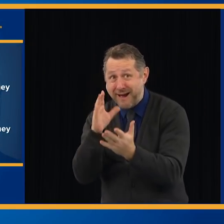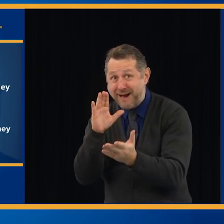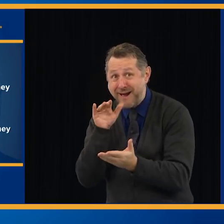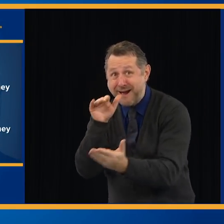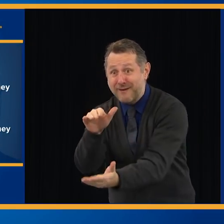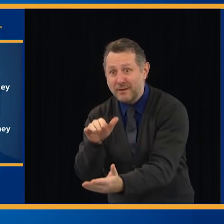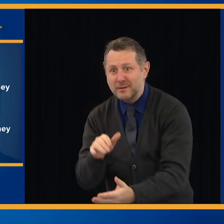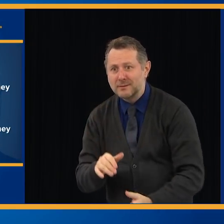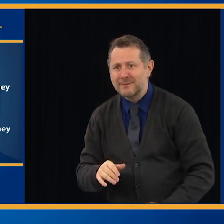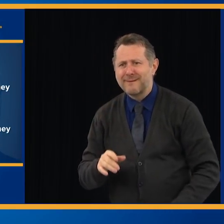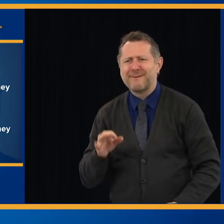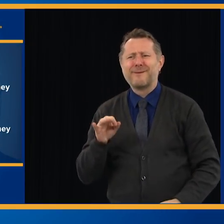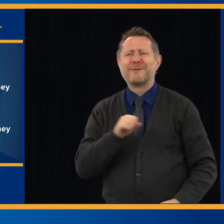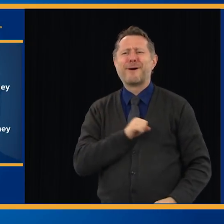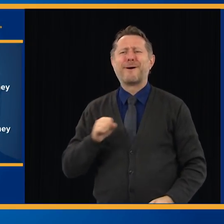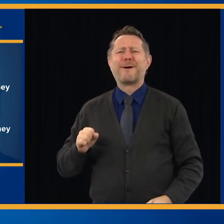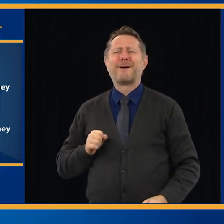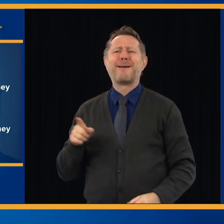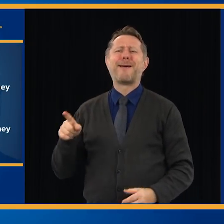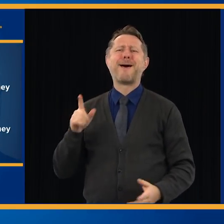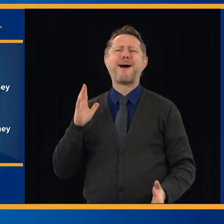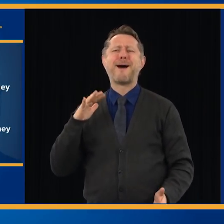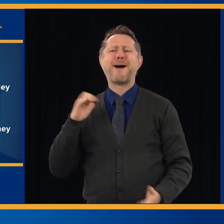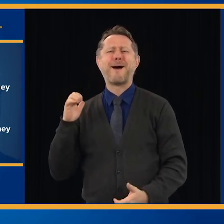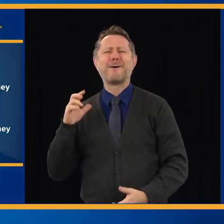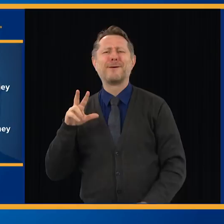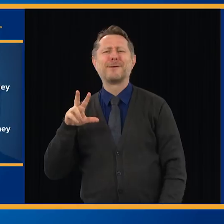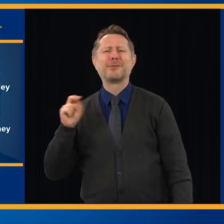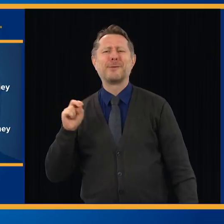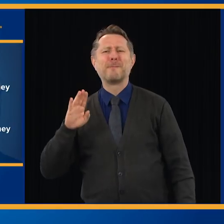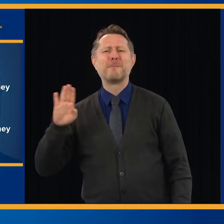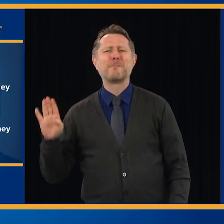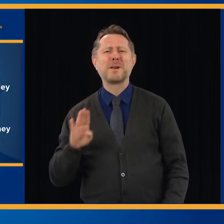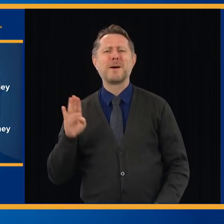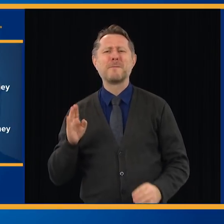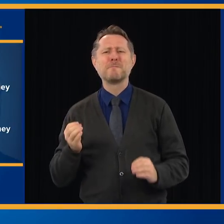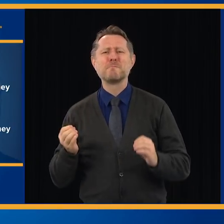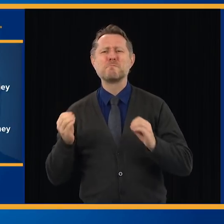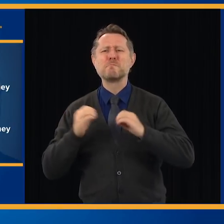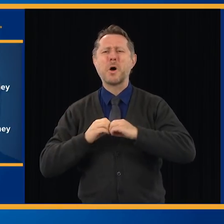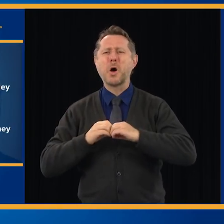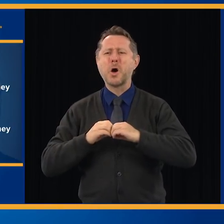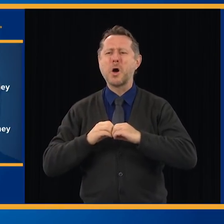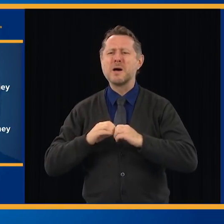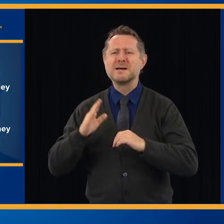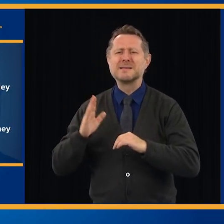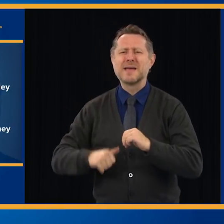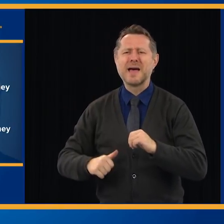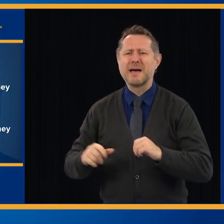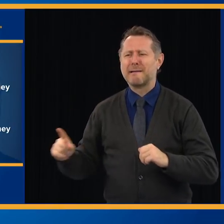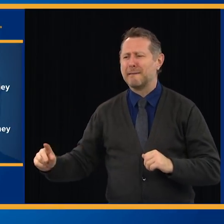$30 billion more every year than you pay in.